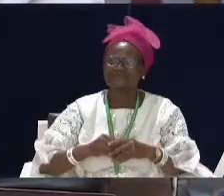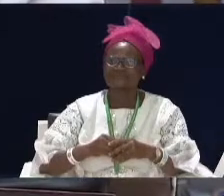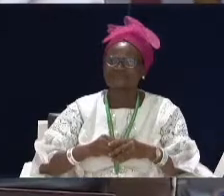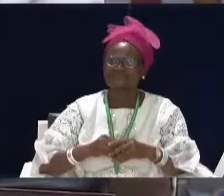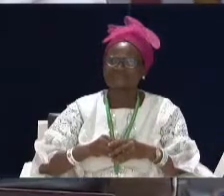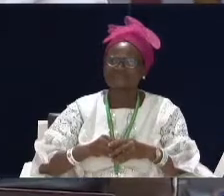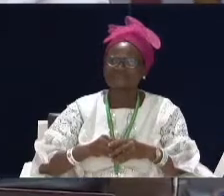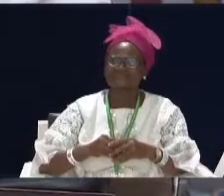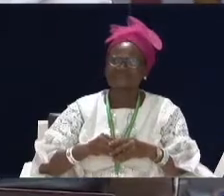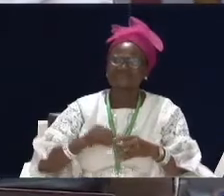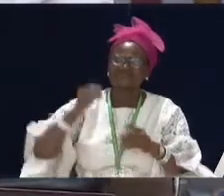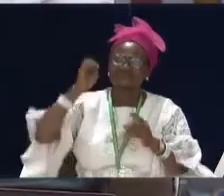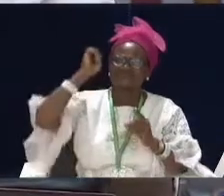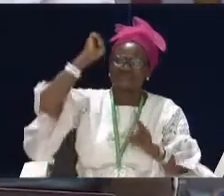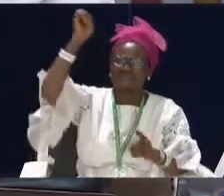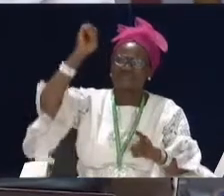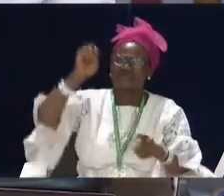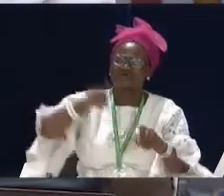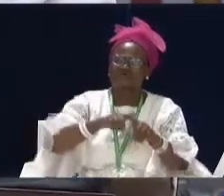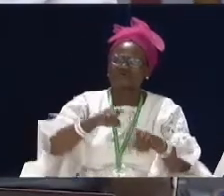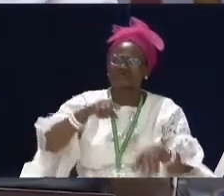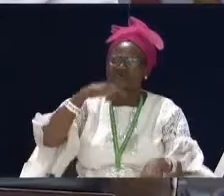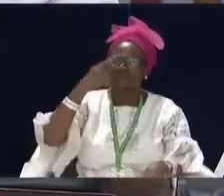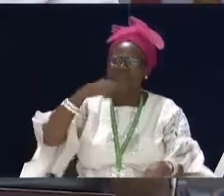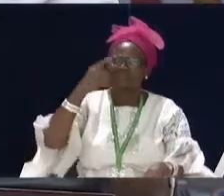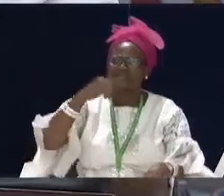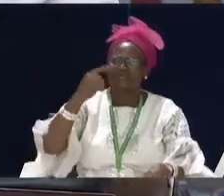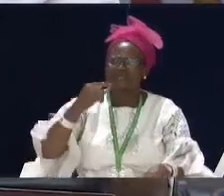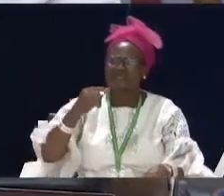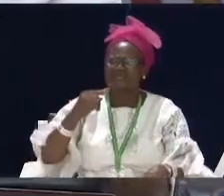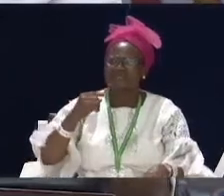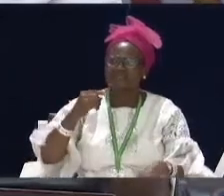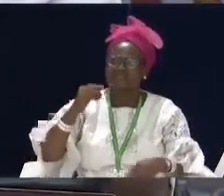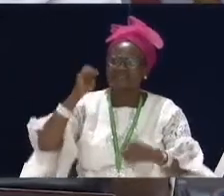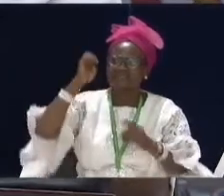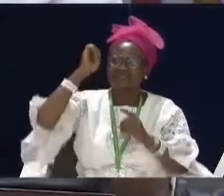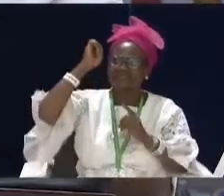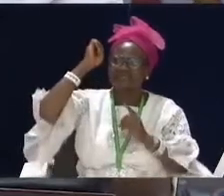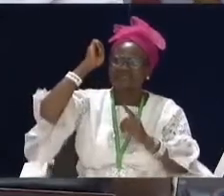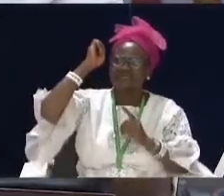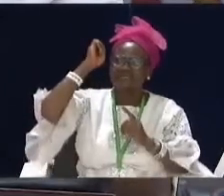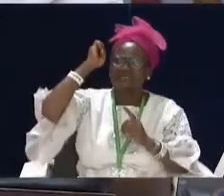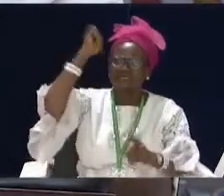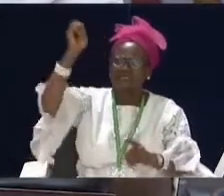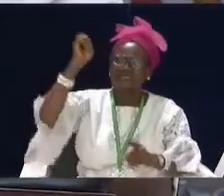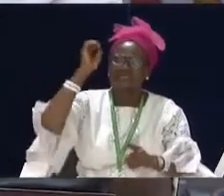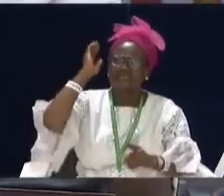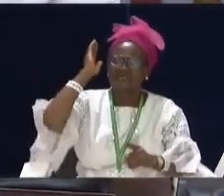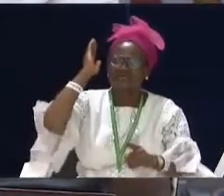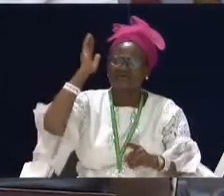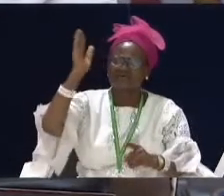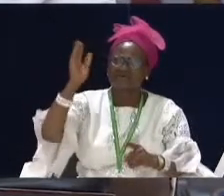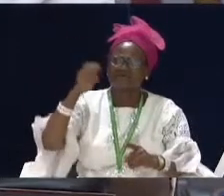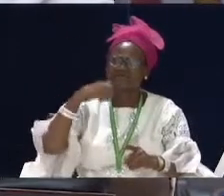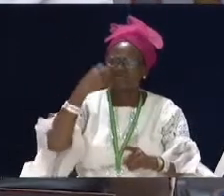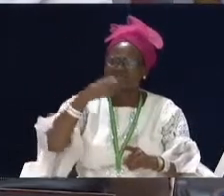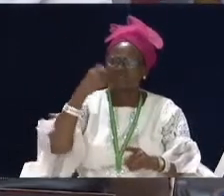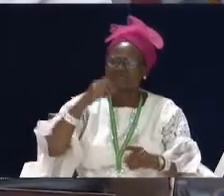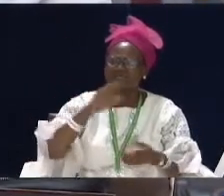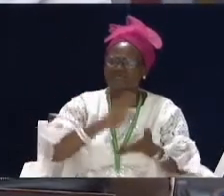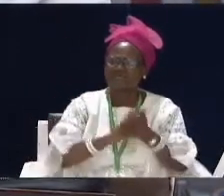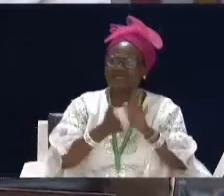He also says that he will speak peace to some troubled